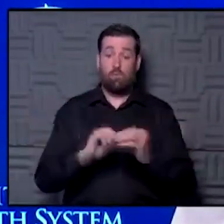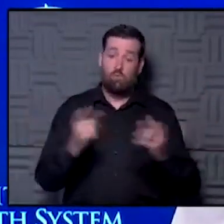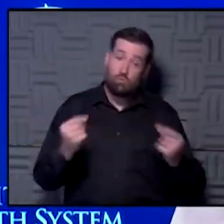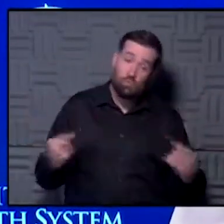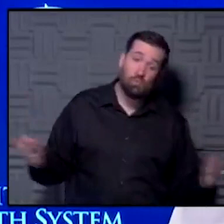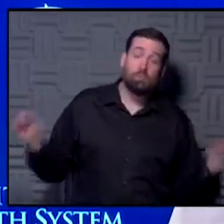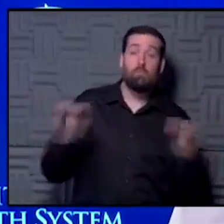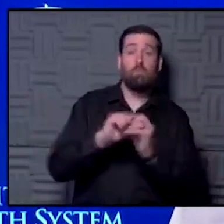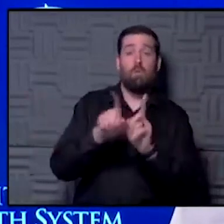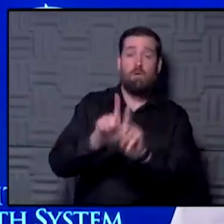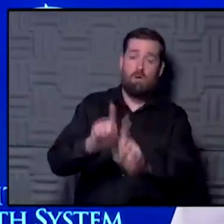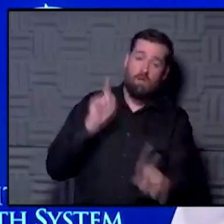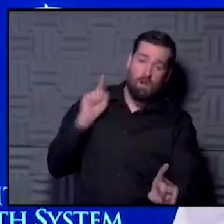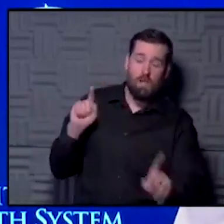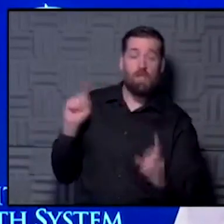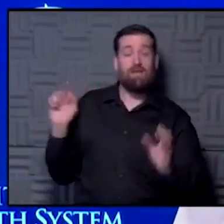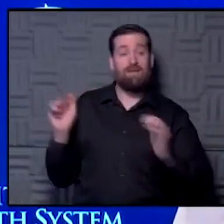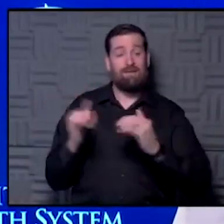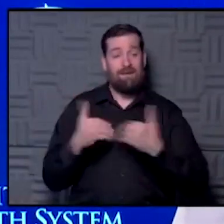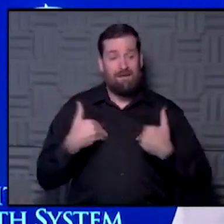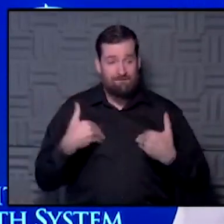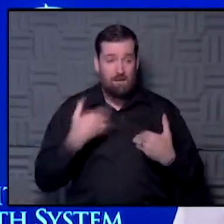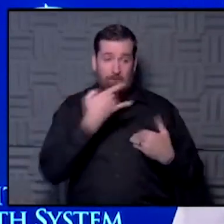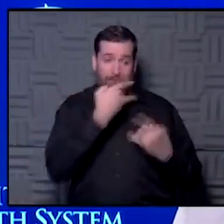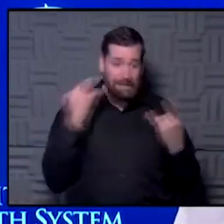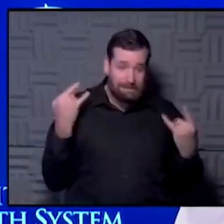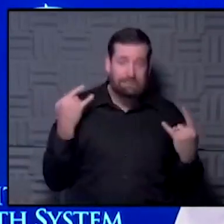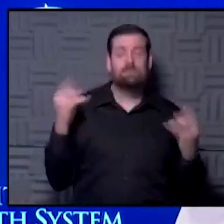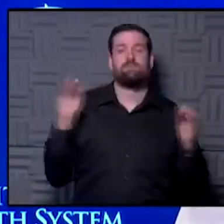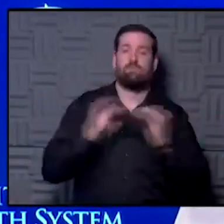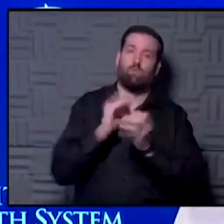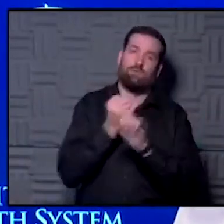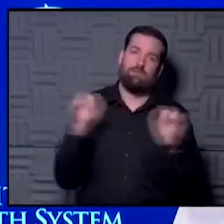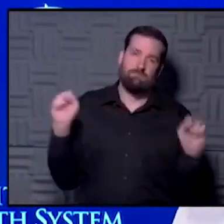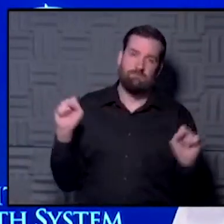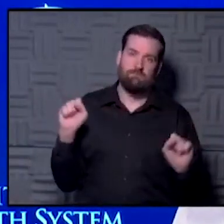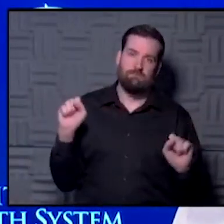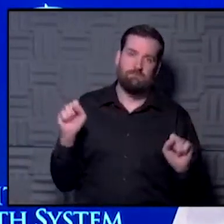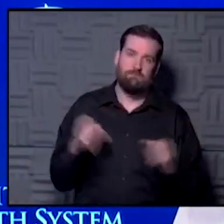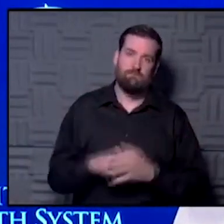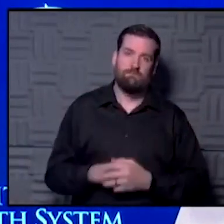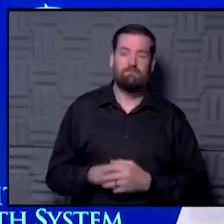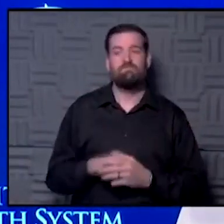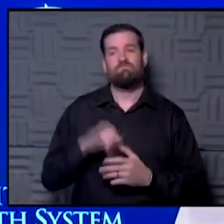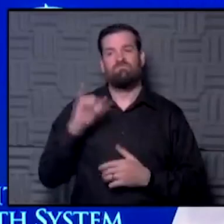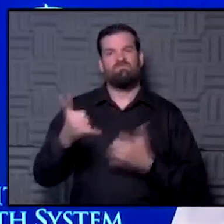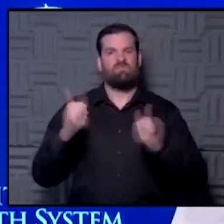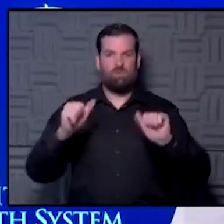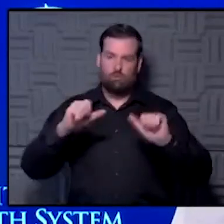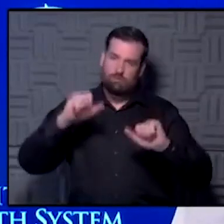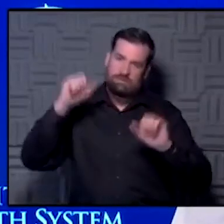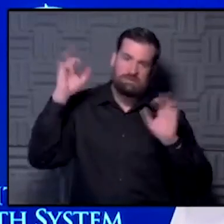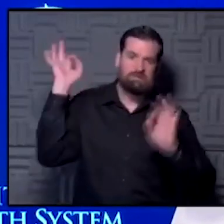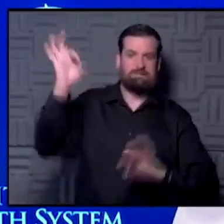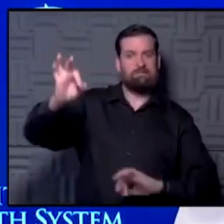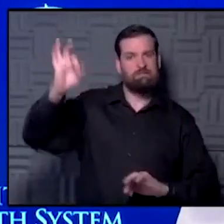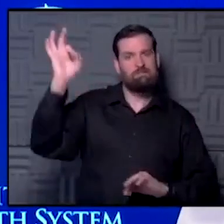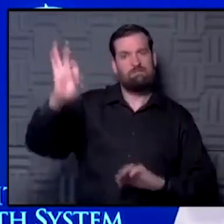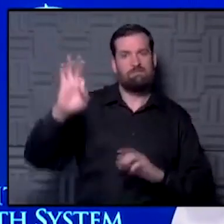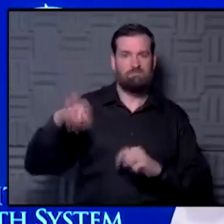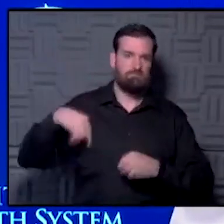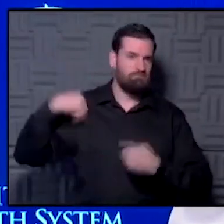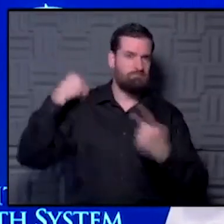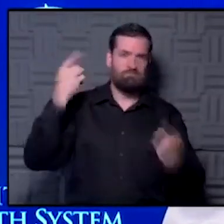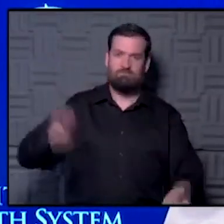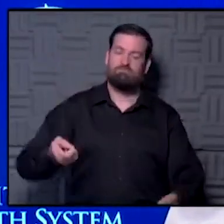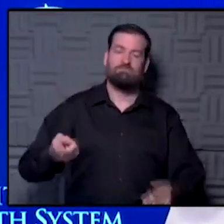you are, or if you have a mask, the safer you are. I think that's really what we've been trying to preach the entire time. This is